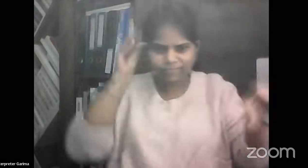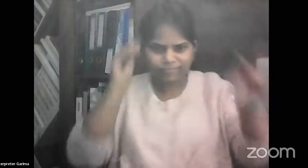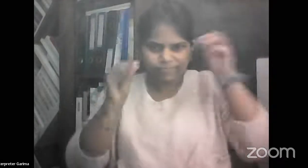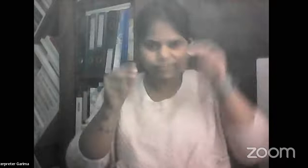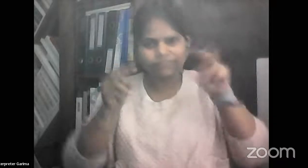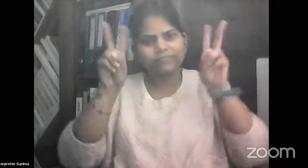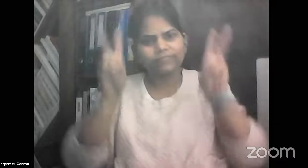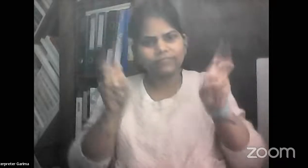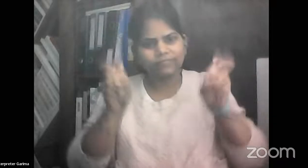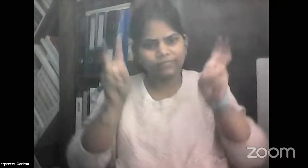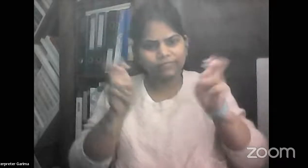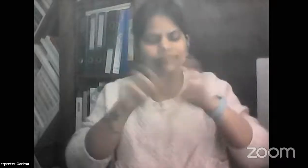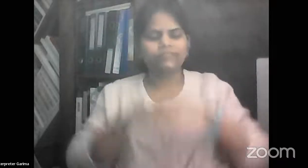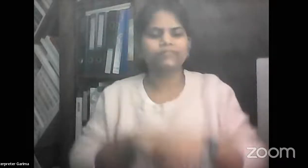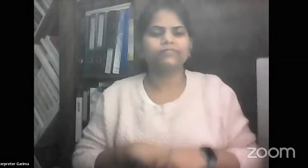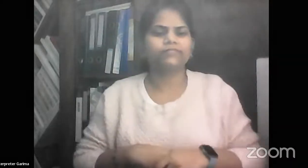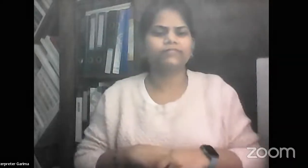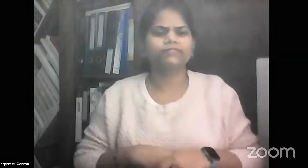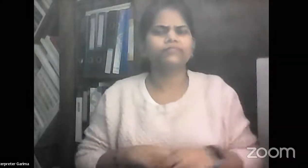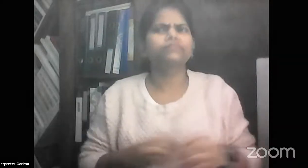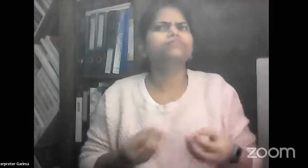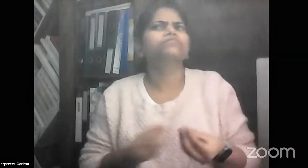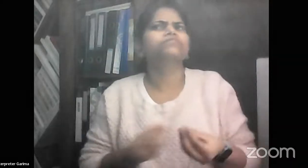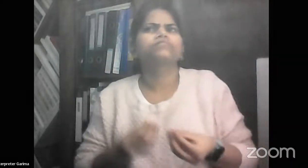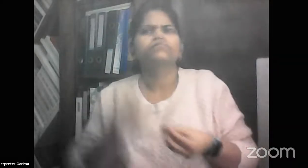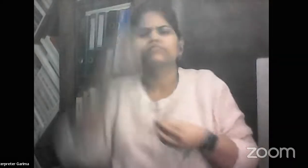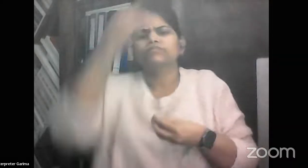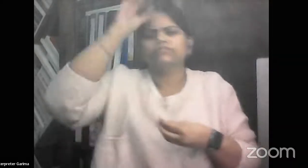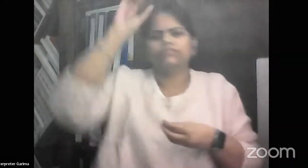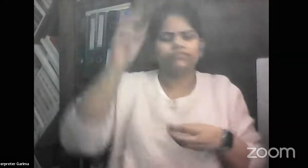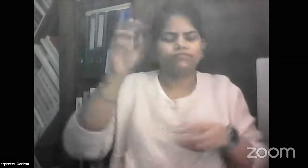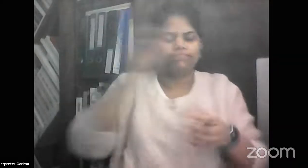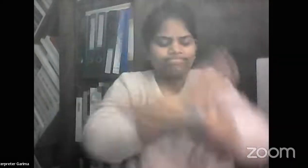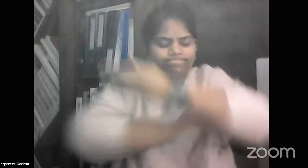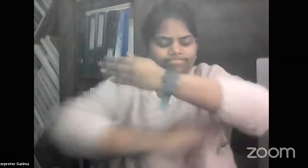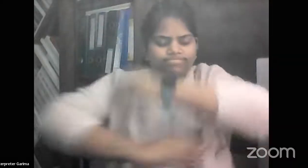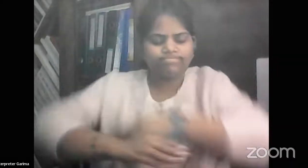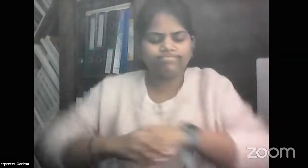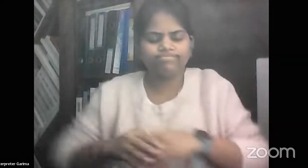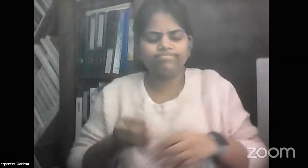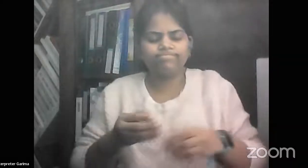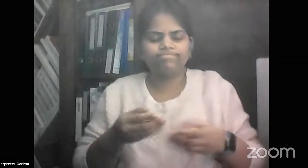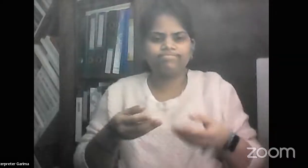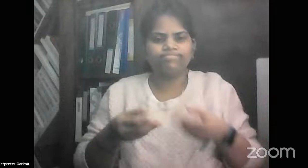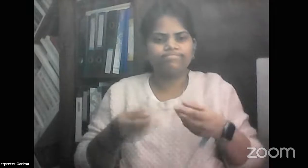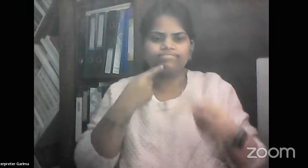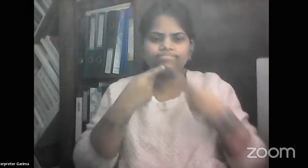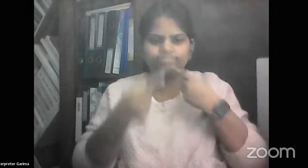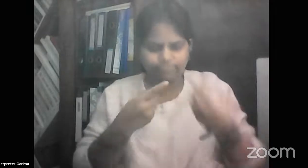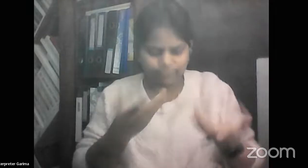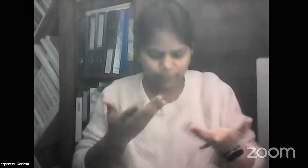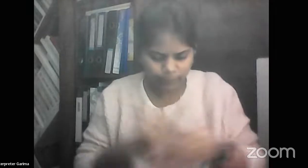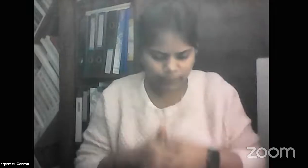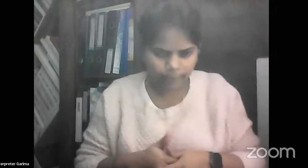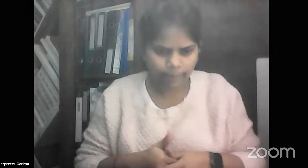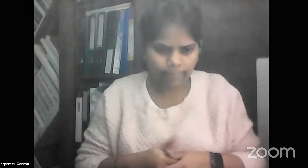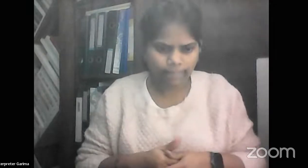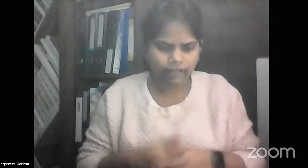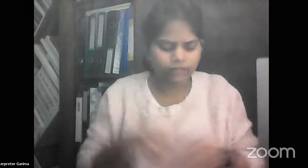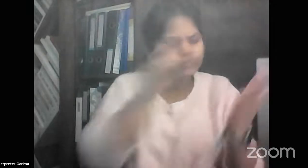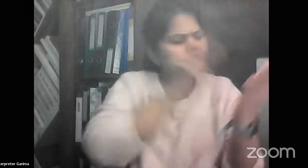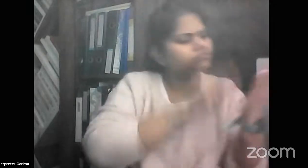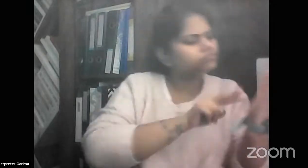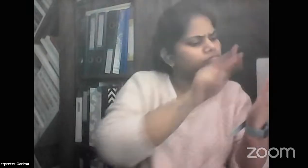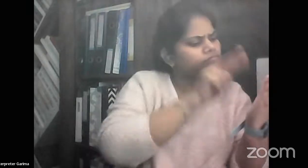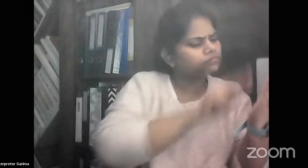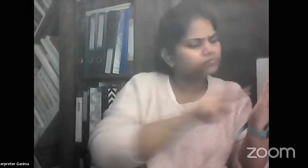Today, I would like to focus on several concepts of disability with regard to women in particular. When I read about this